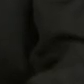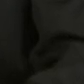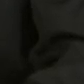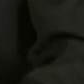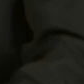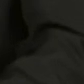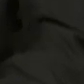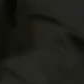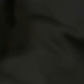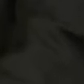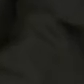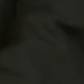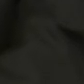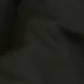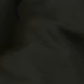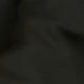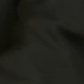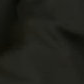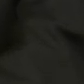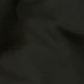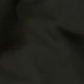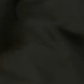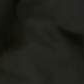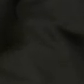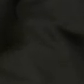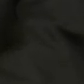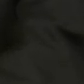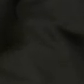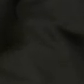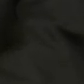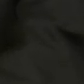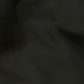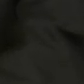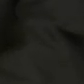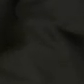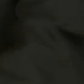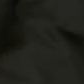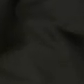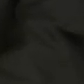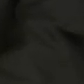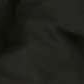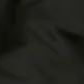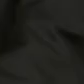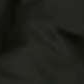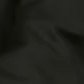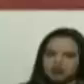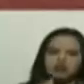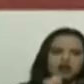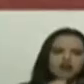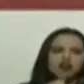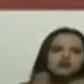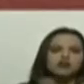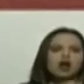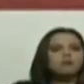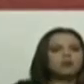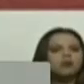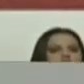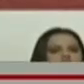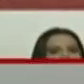Diosdado Cabello also expressed his support to the actions initiated by the government as part of the fight against corruption.